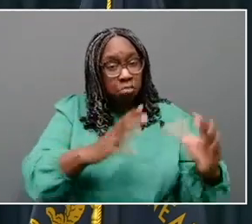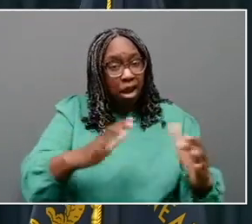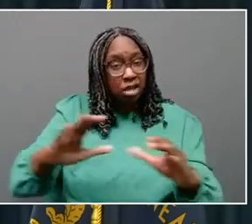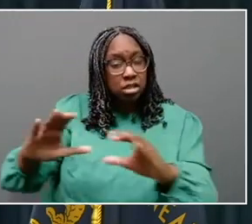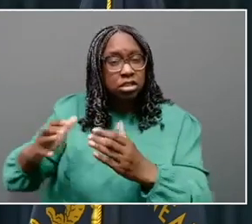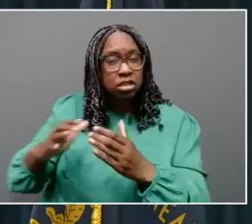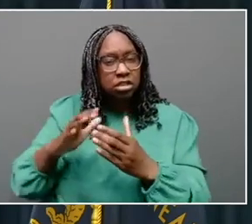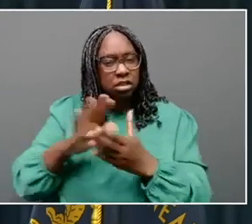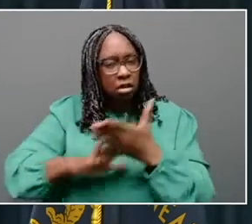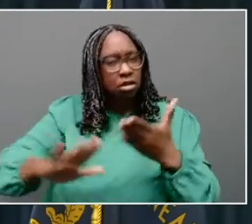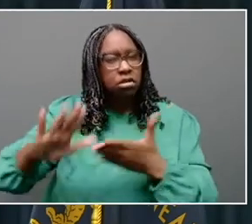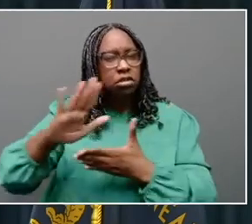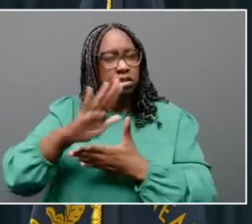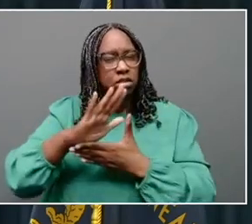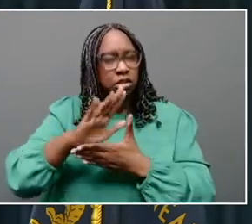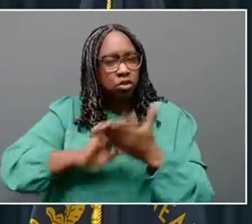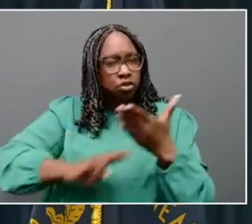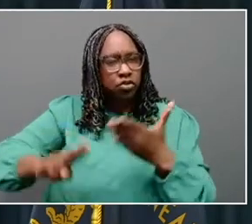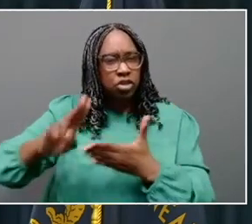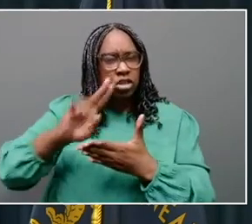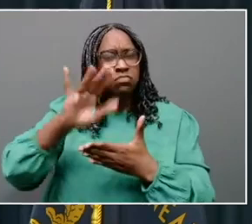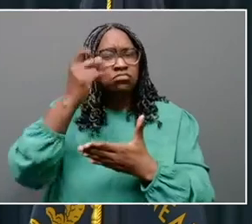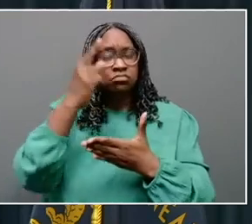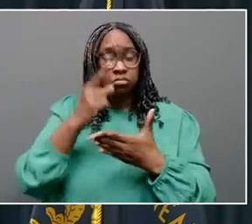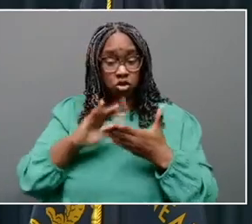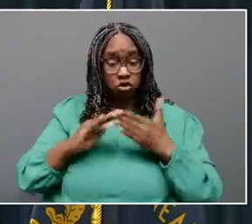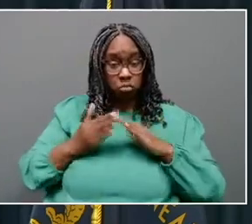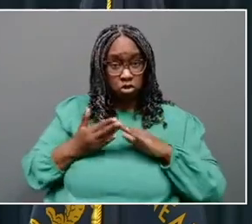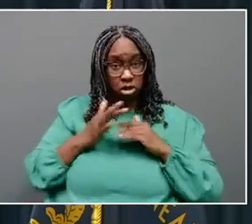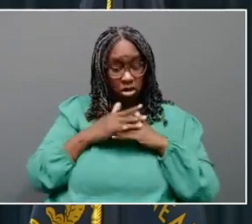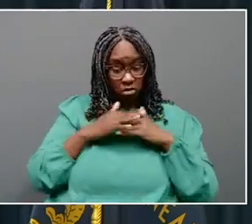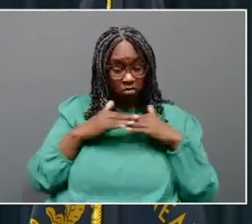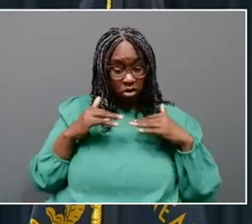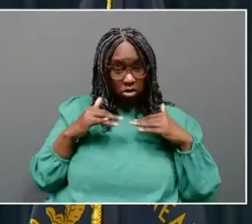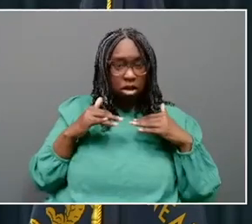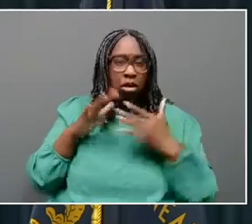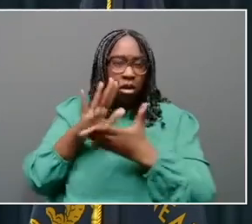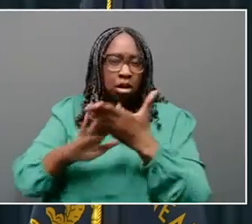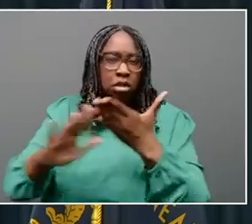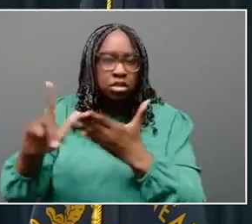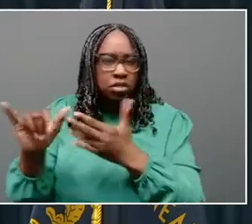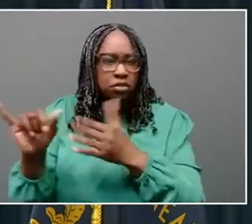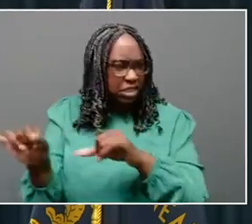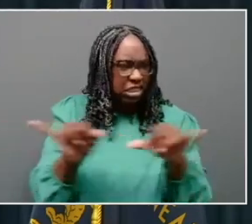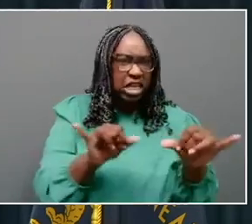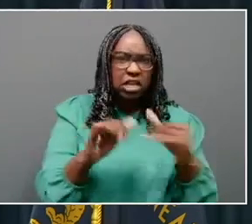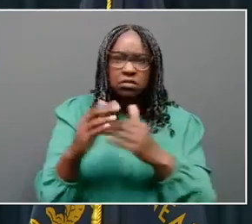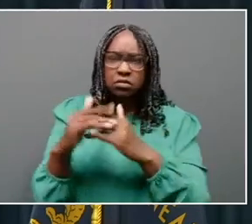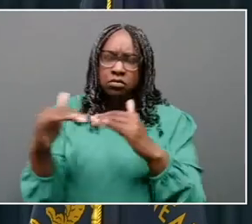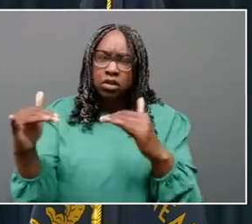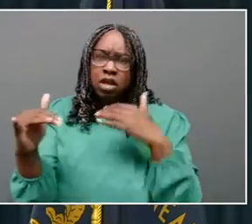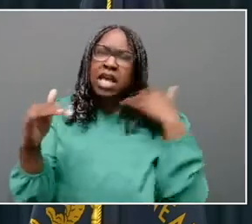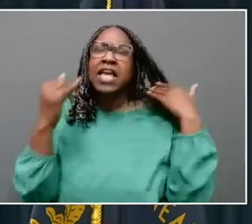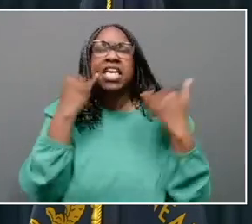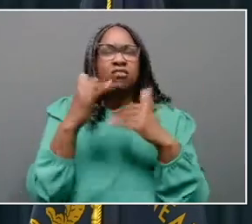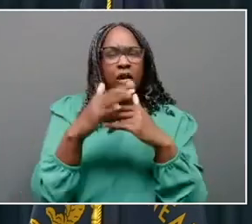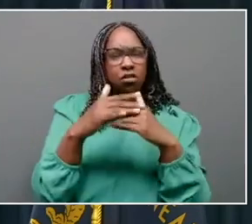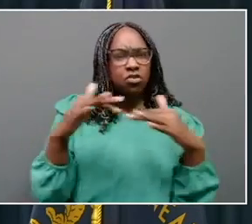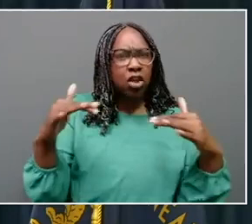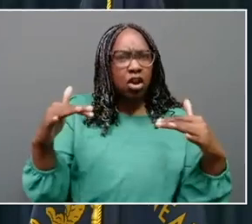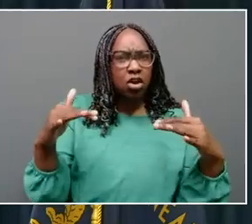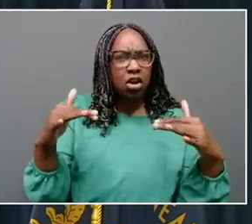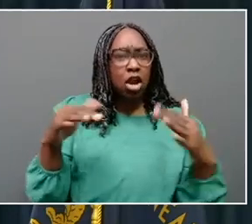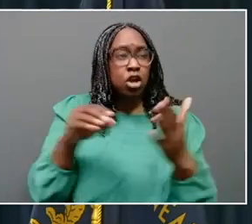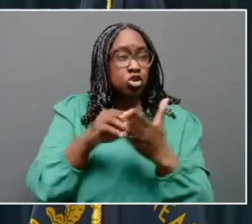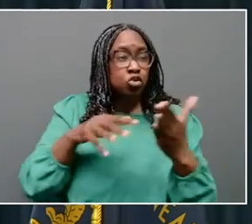diversity of our communities. A diverse student body prepares our students for a diverse world. And